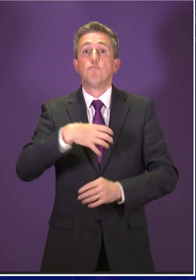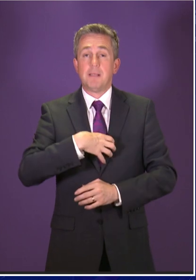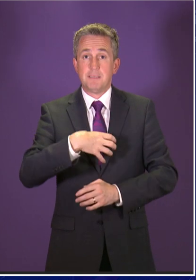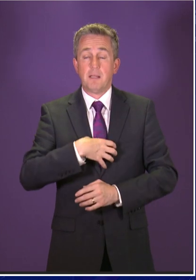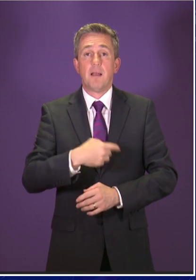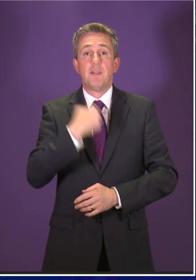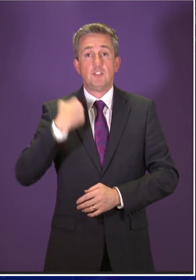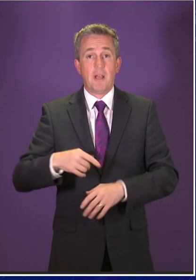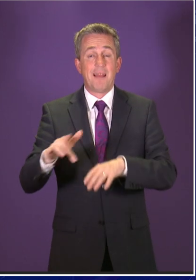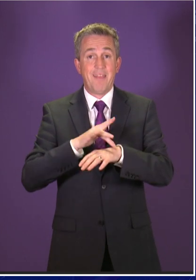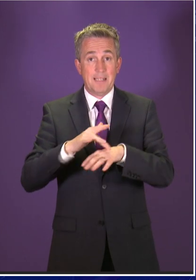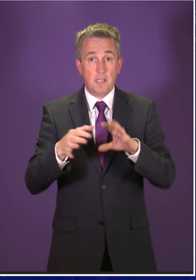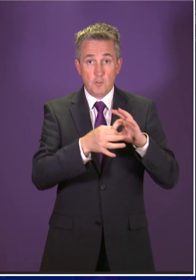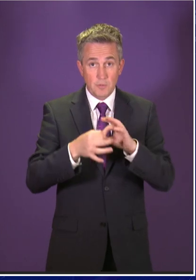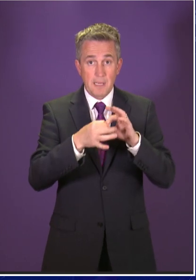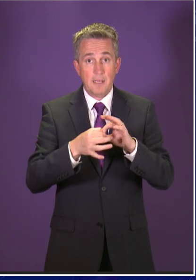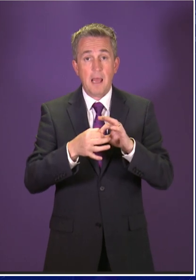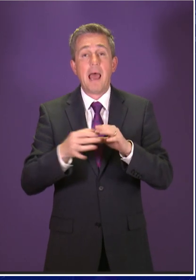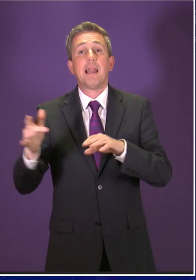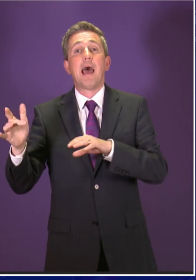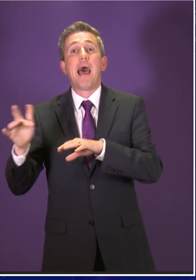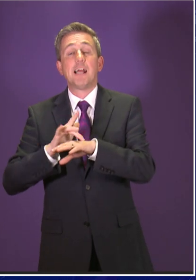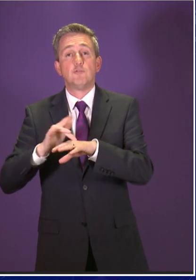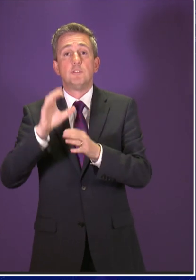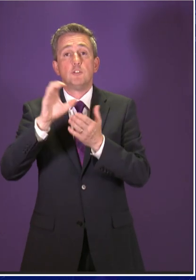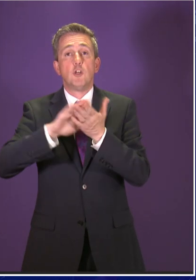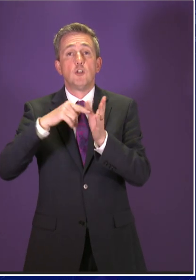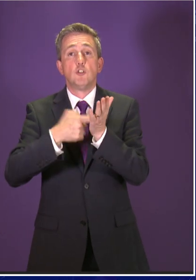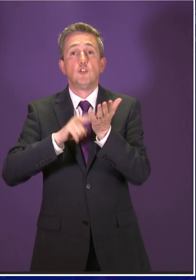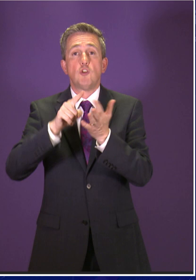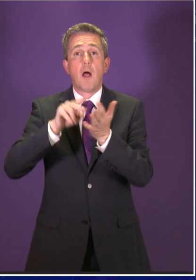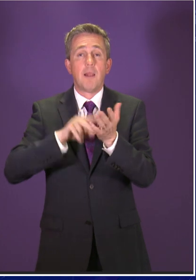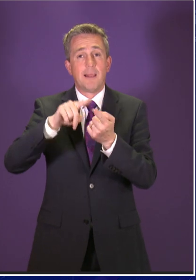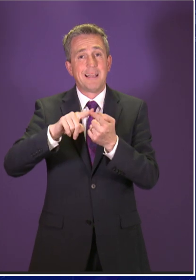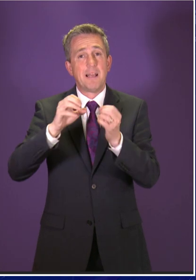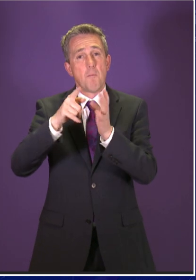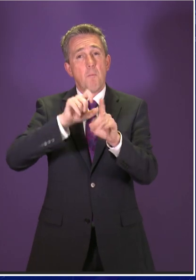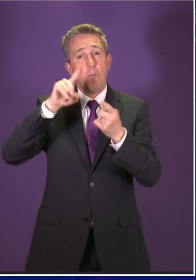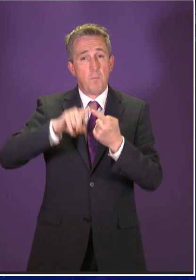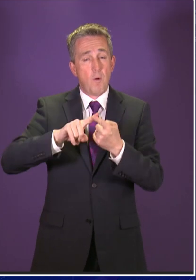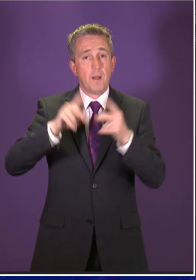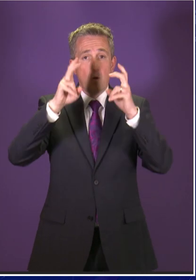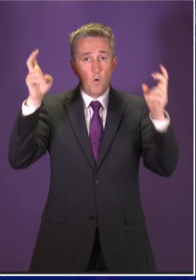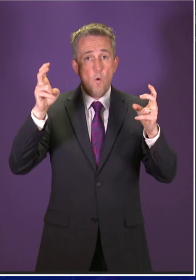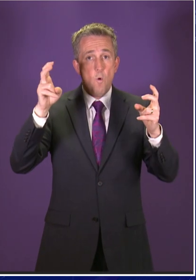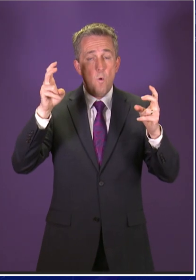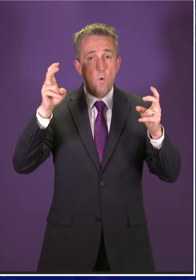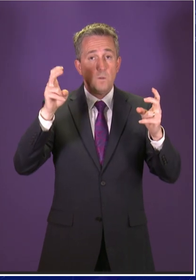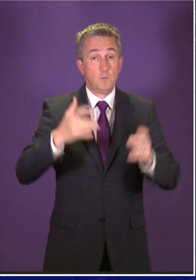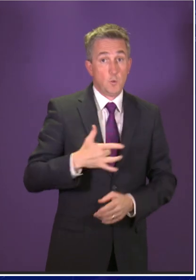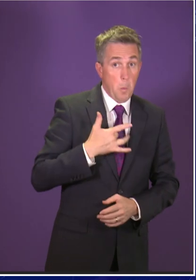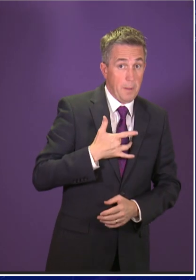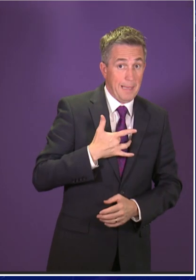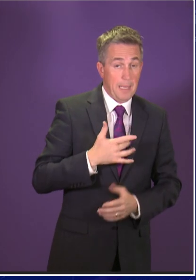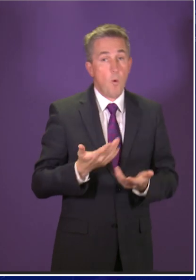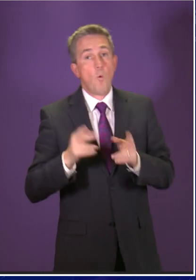Association and noted actor Charlene Boyd, to perform two spoken pieces, To Be or Not To Be, and a passage from